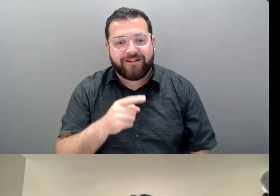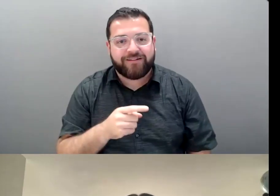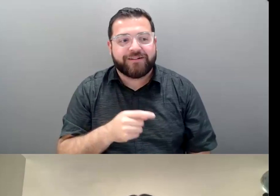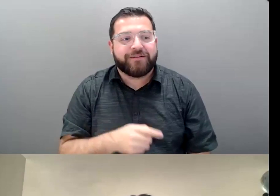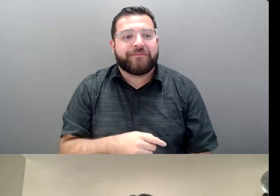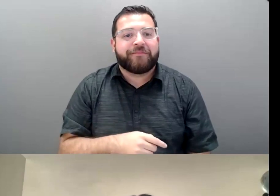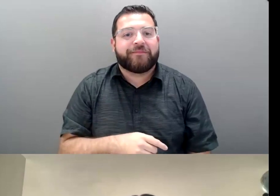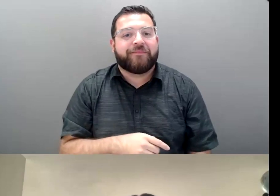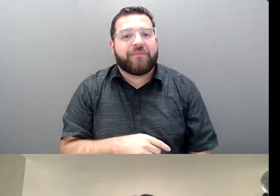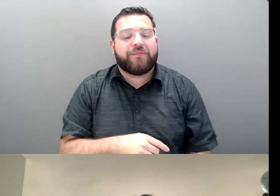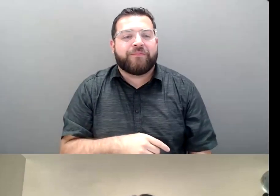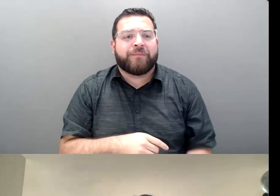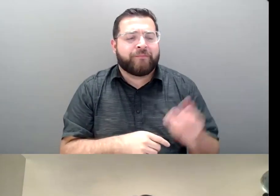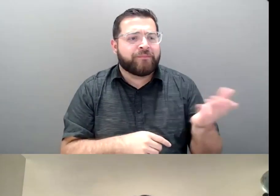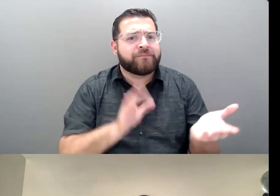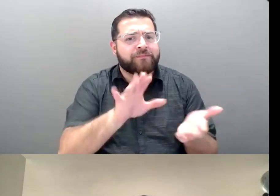a very valid perspective.